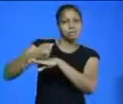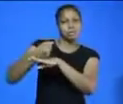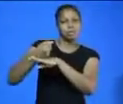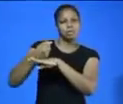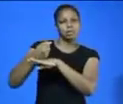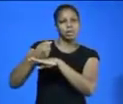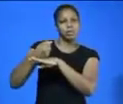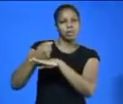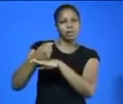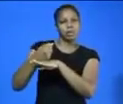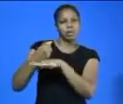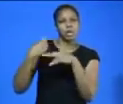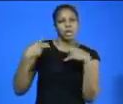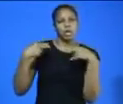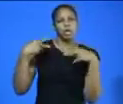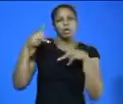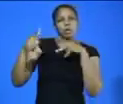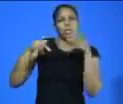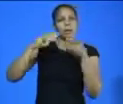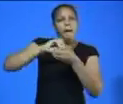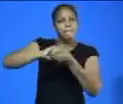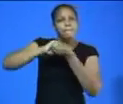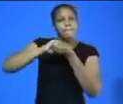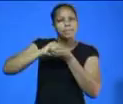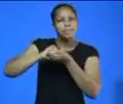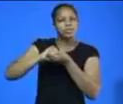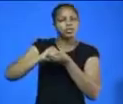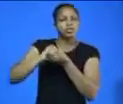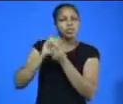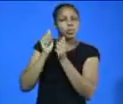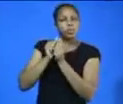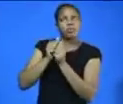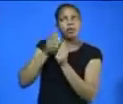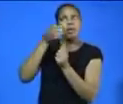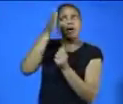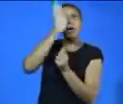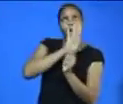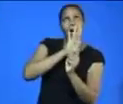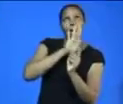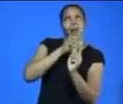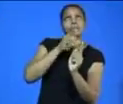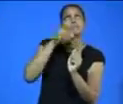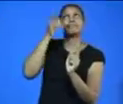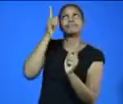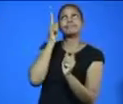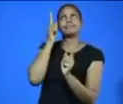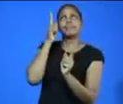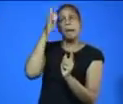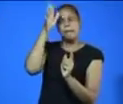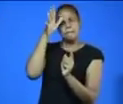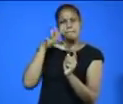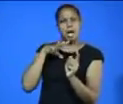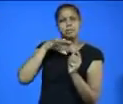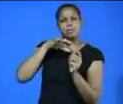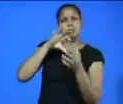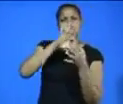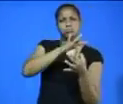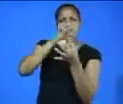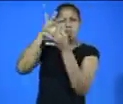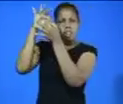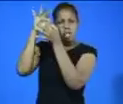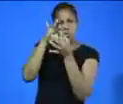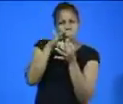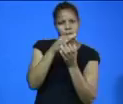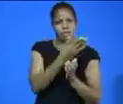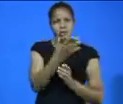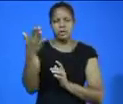partnership in this God and man relationship. There is a